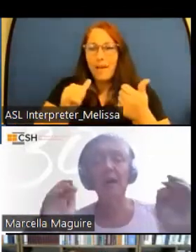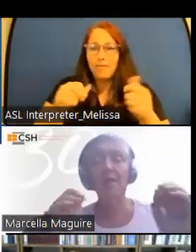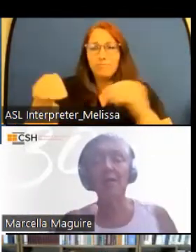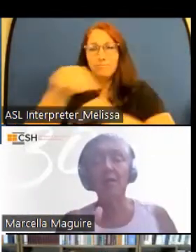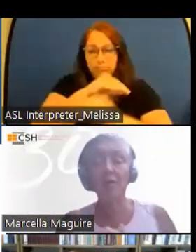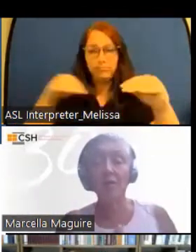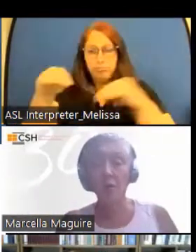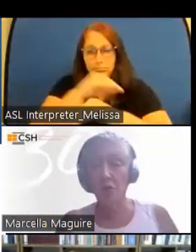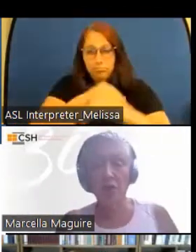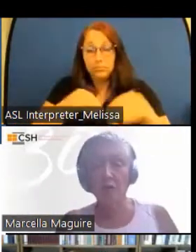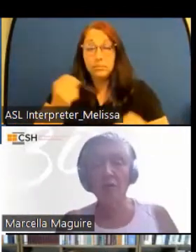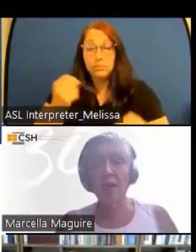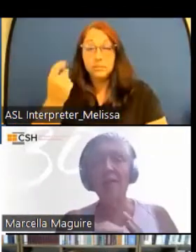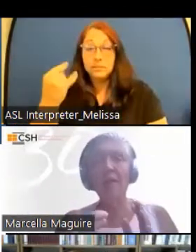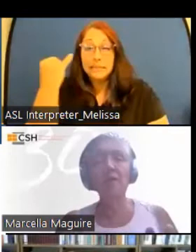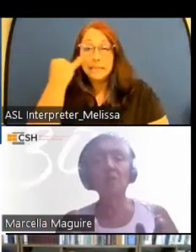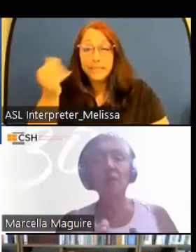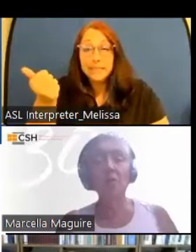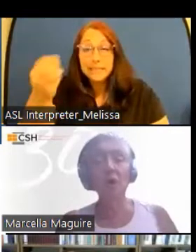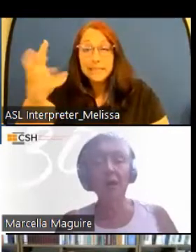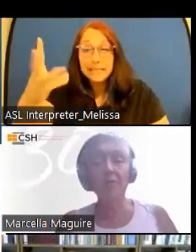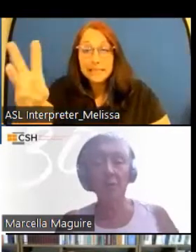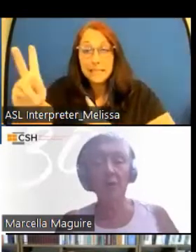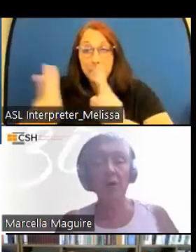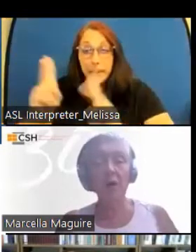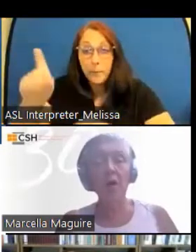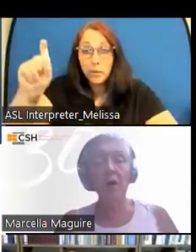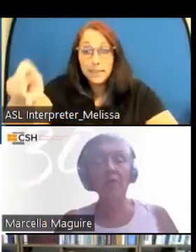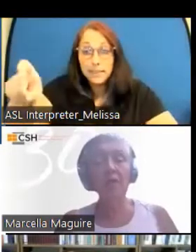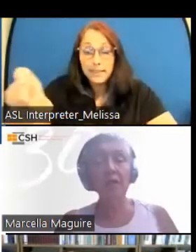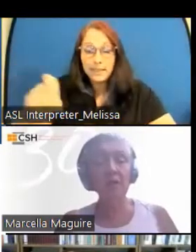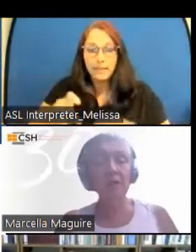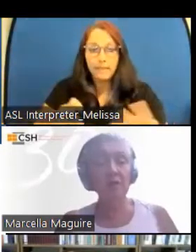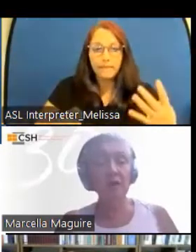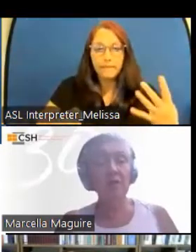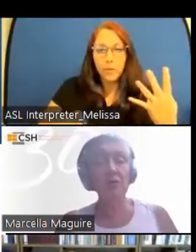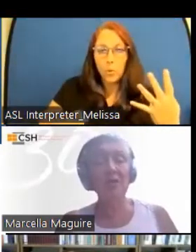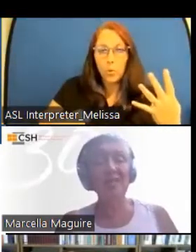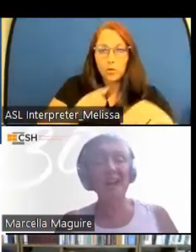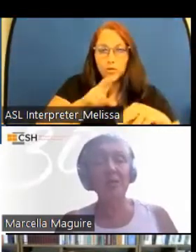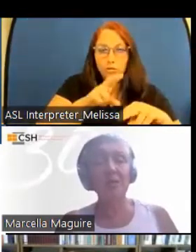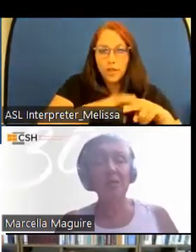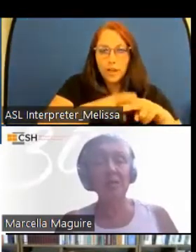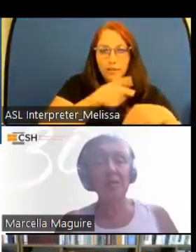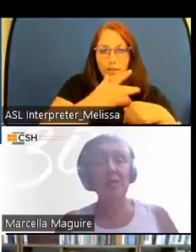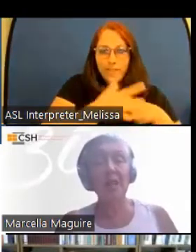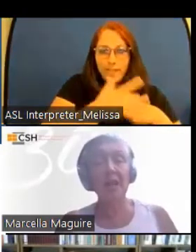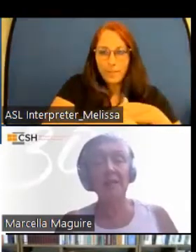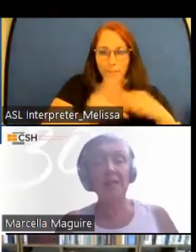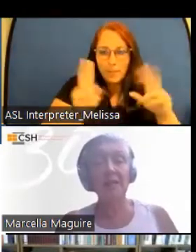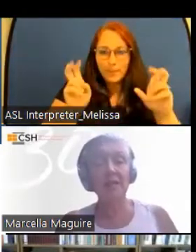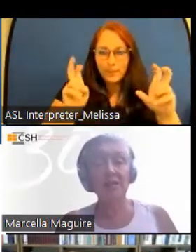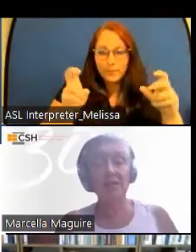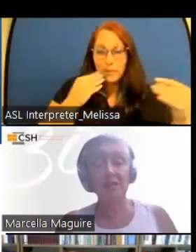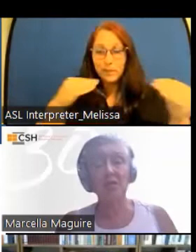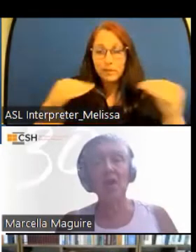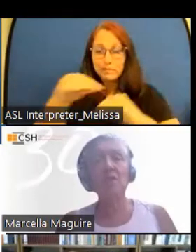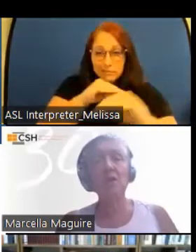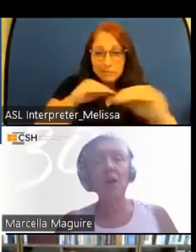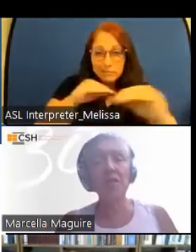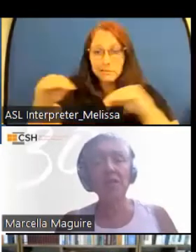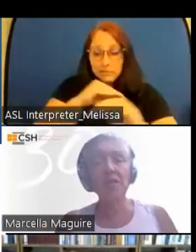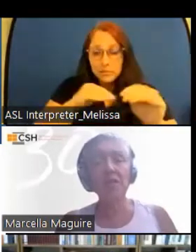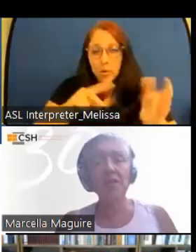there and there are 4 chairs. That means only 1 in 4 of the low-income renters or need housing assistance can access that assistance.